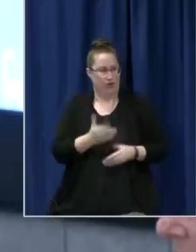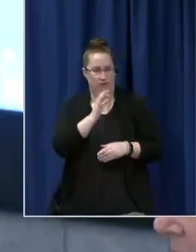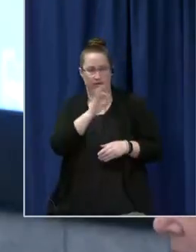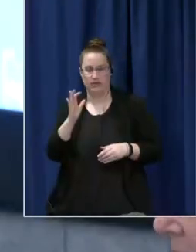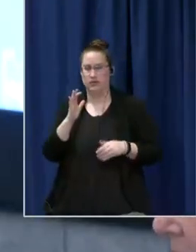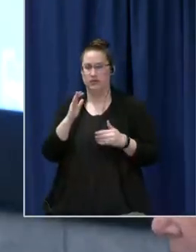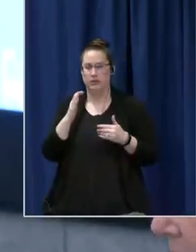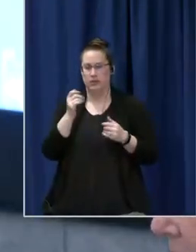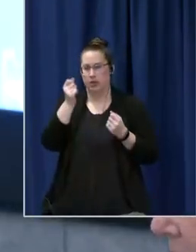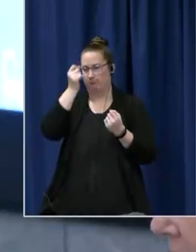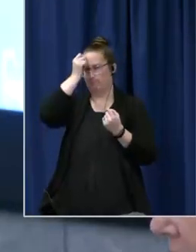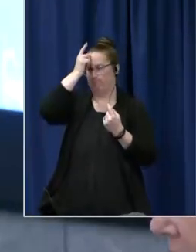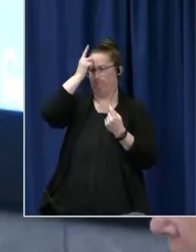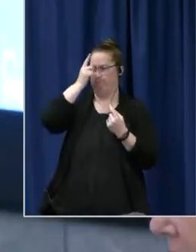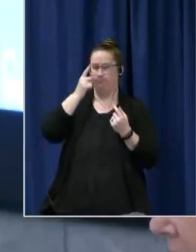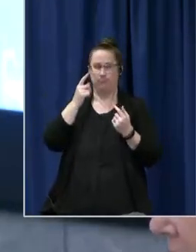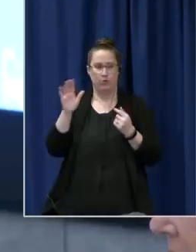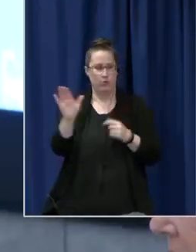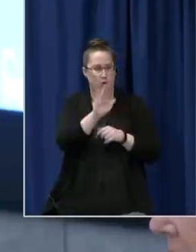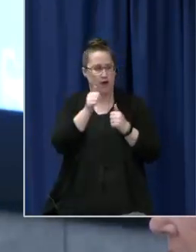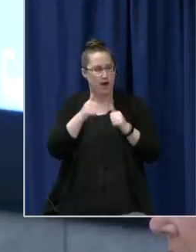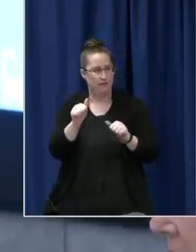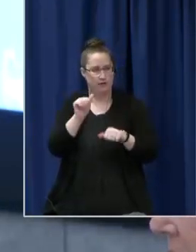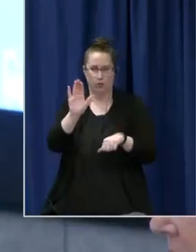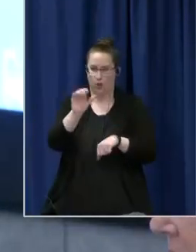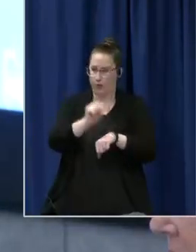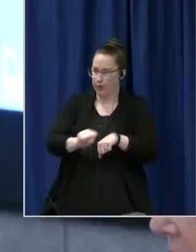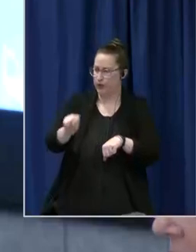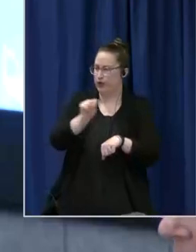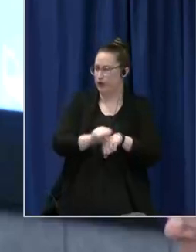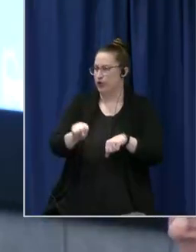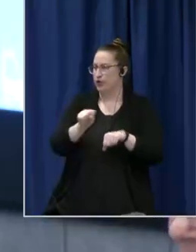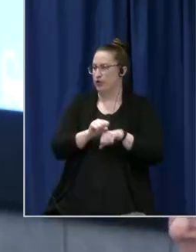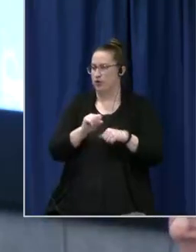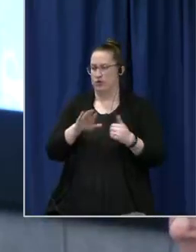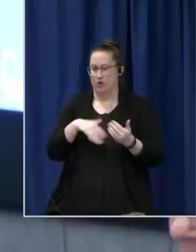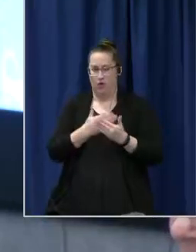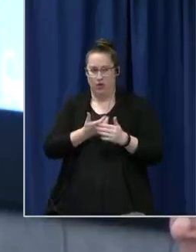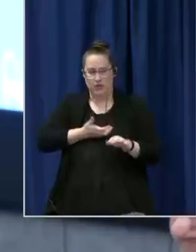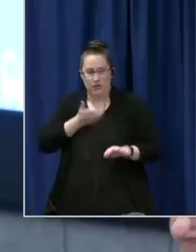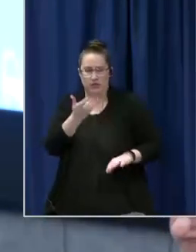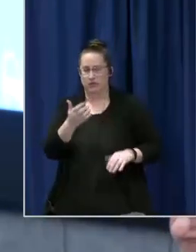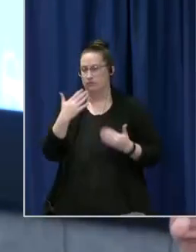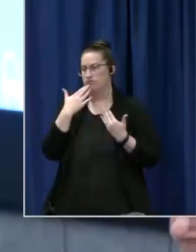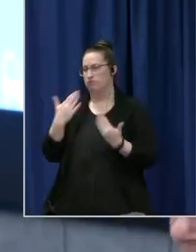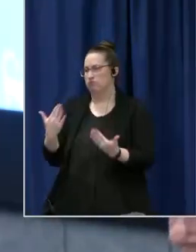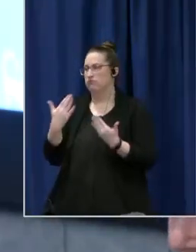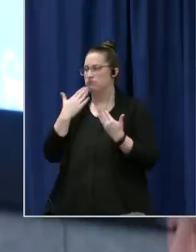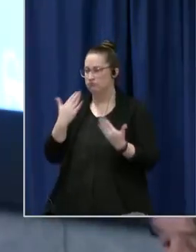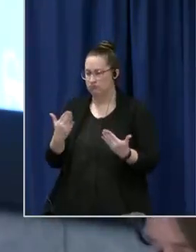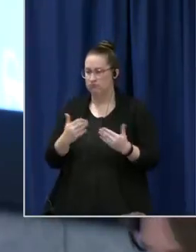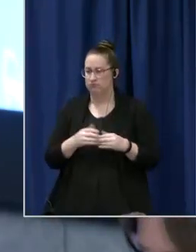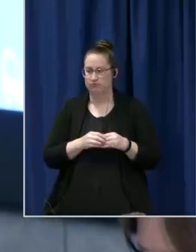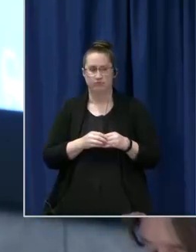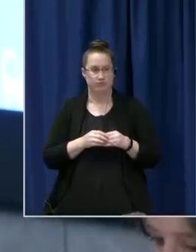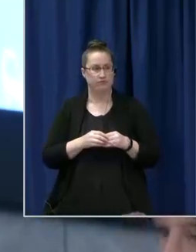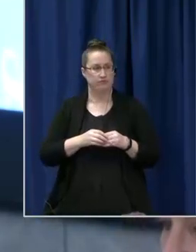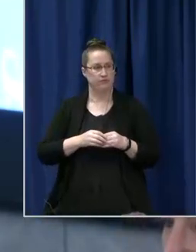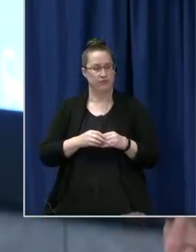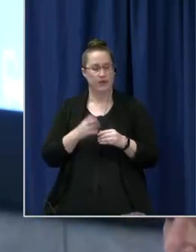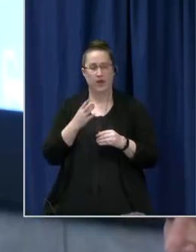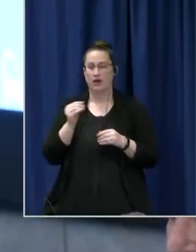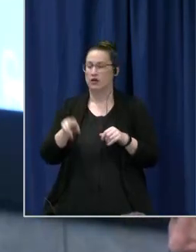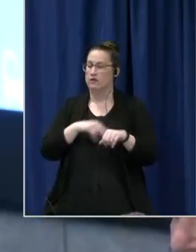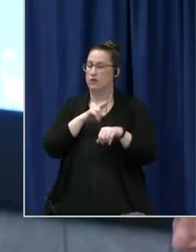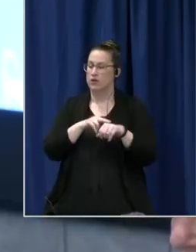kind of understand the amount of effort that goes into all of this work. So just want to extend my gratitude again. And of